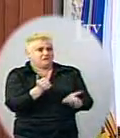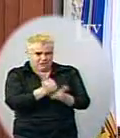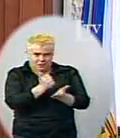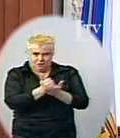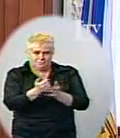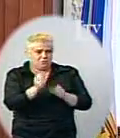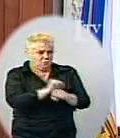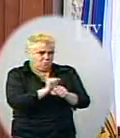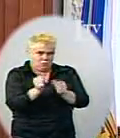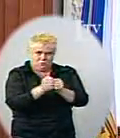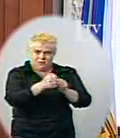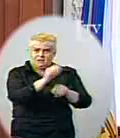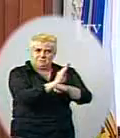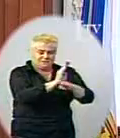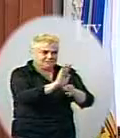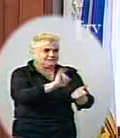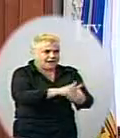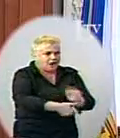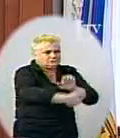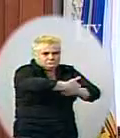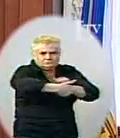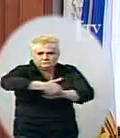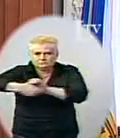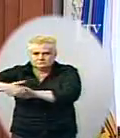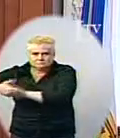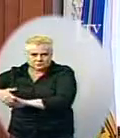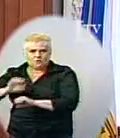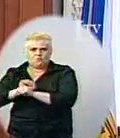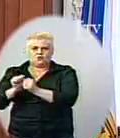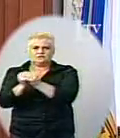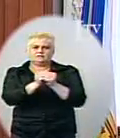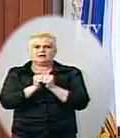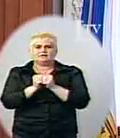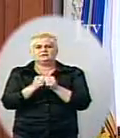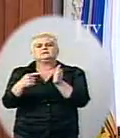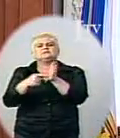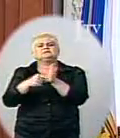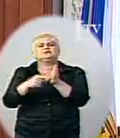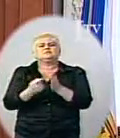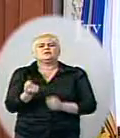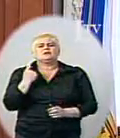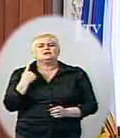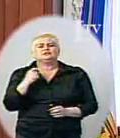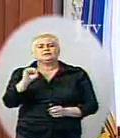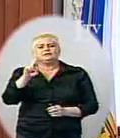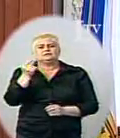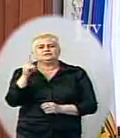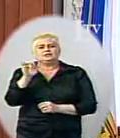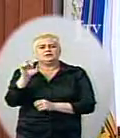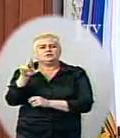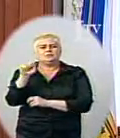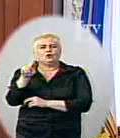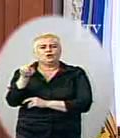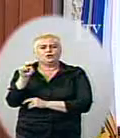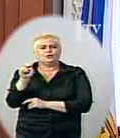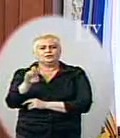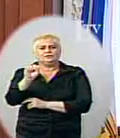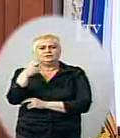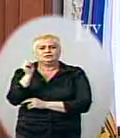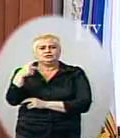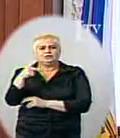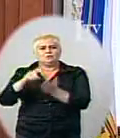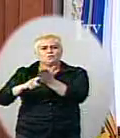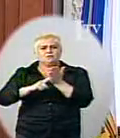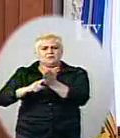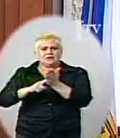participation. Last September, Shelburne Ship Repair opened with the help of an